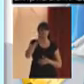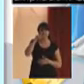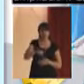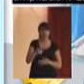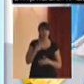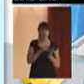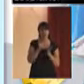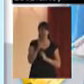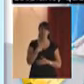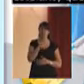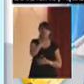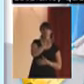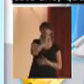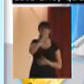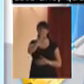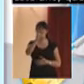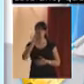April this year we'll have